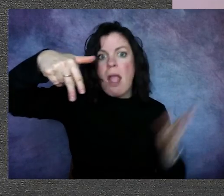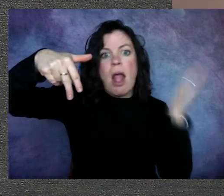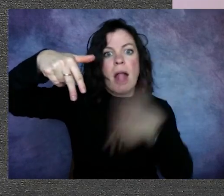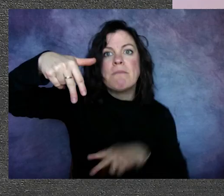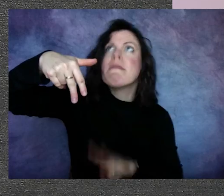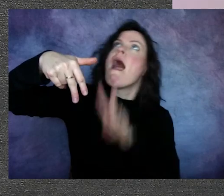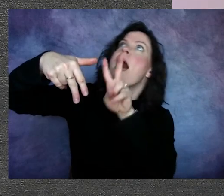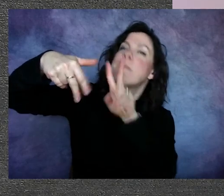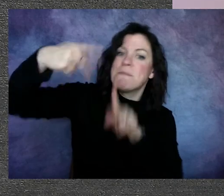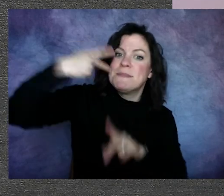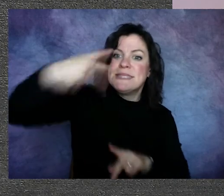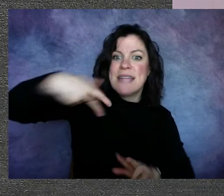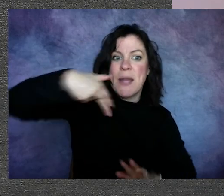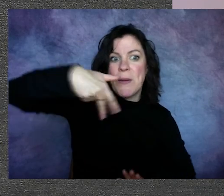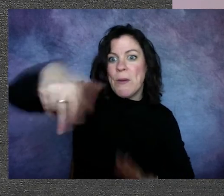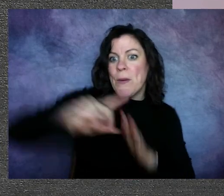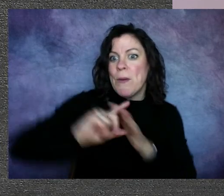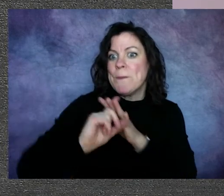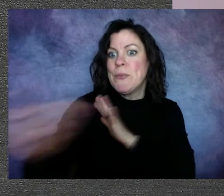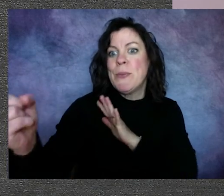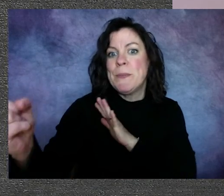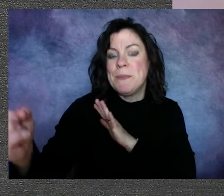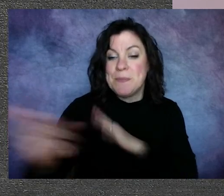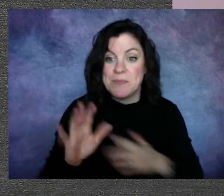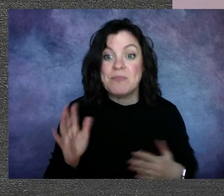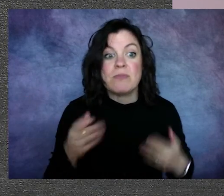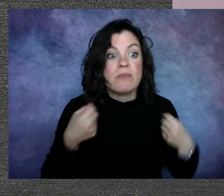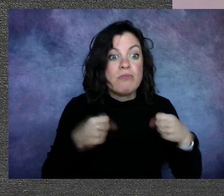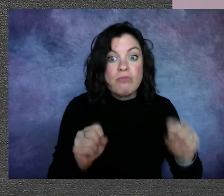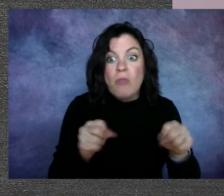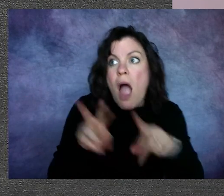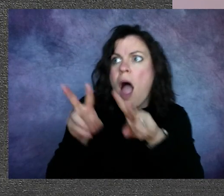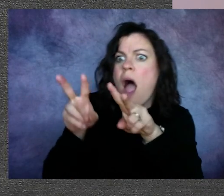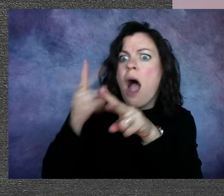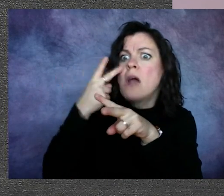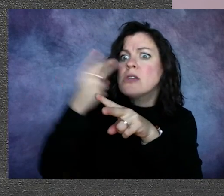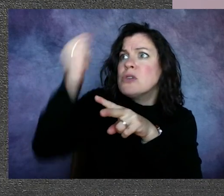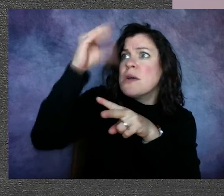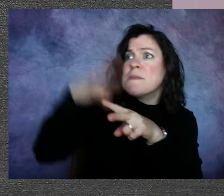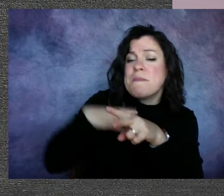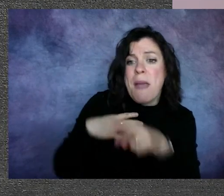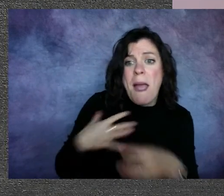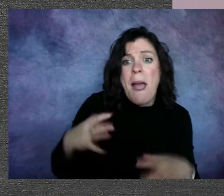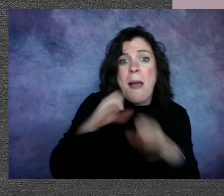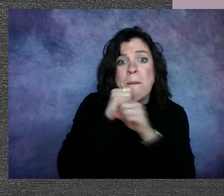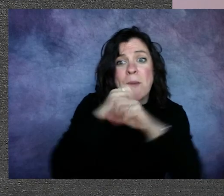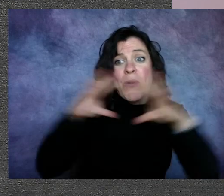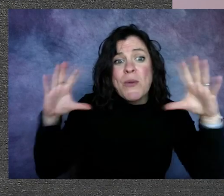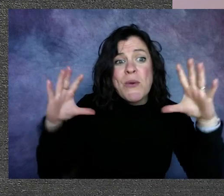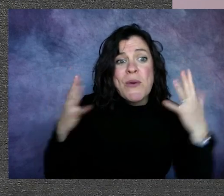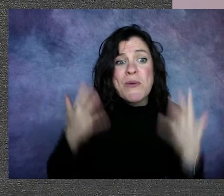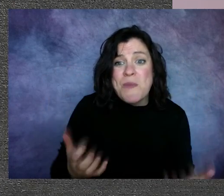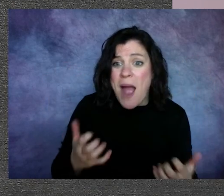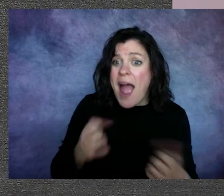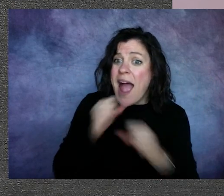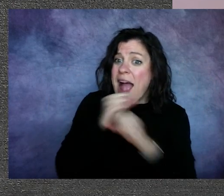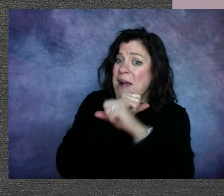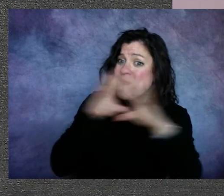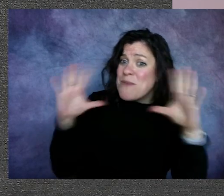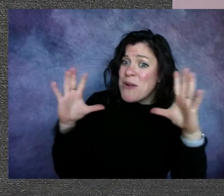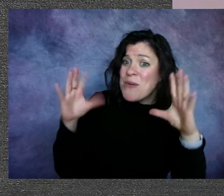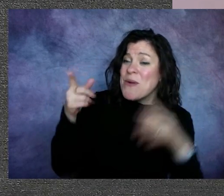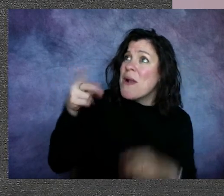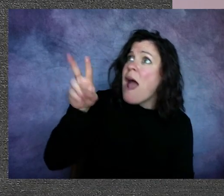free. Down in the street outside the prison wall stood a balloon man. A little girl bought a balloon for her brother. George